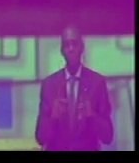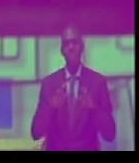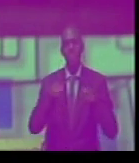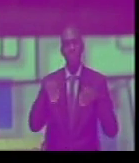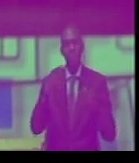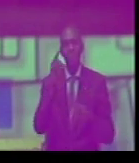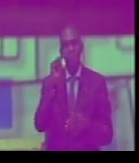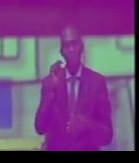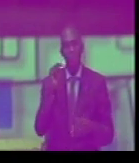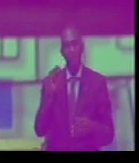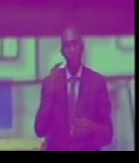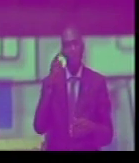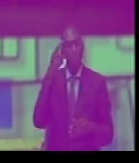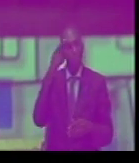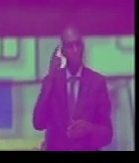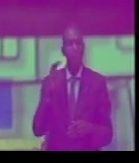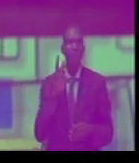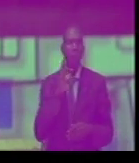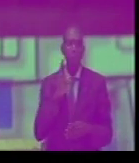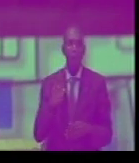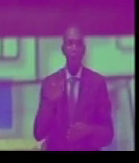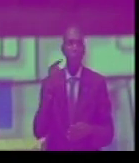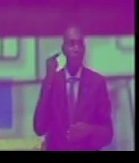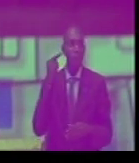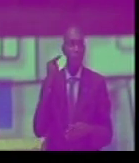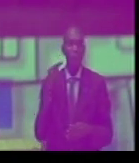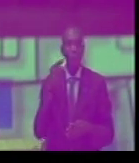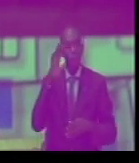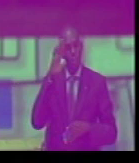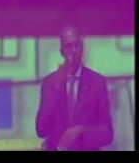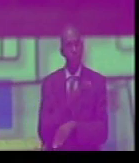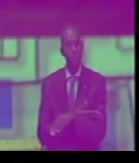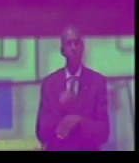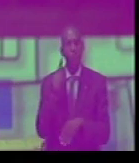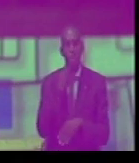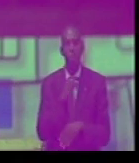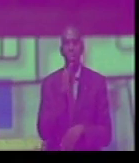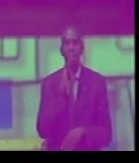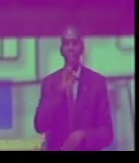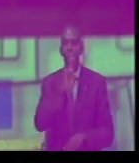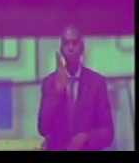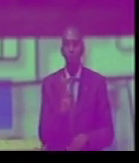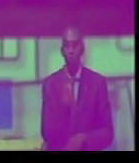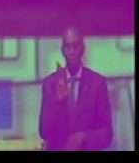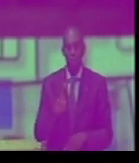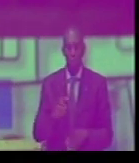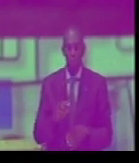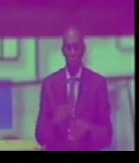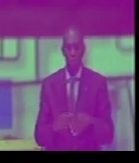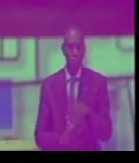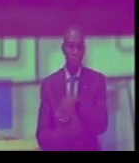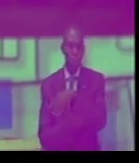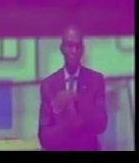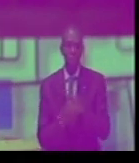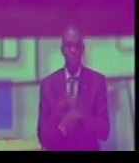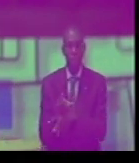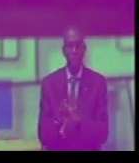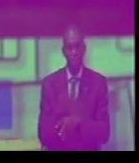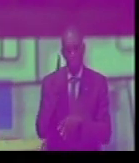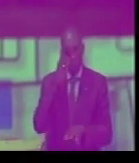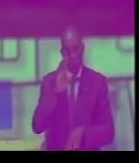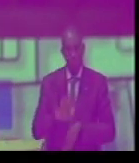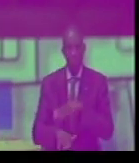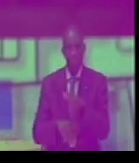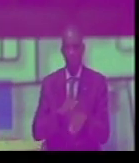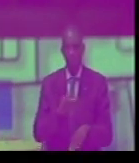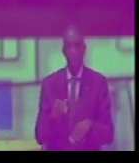Yahweh wrote, I'm giving this testimony on behalf of my nephew's son, who has been using walking stick for over